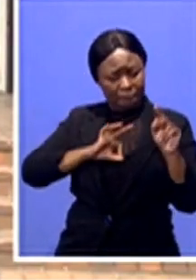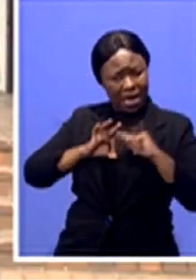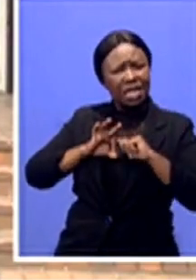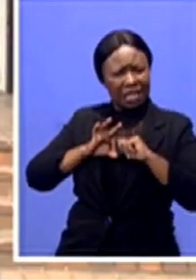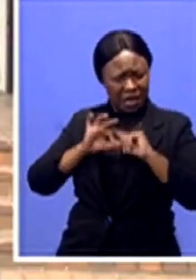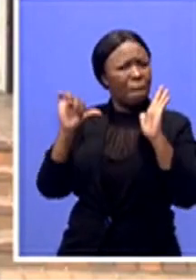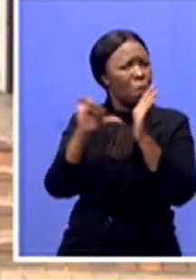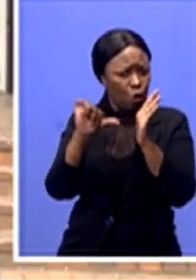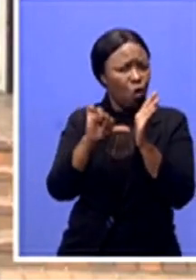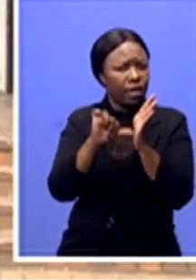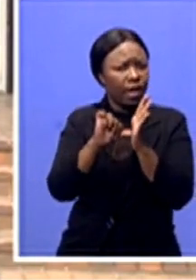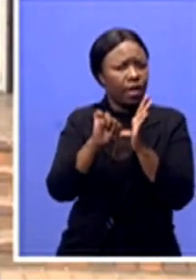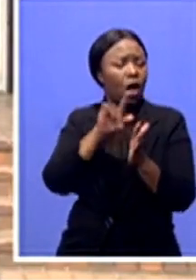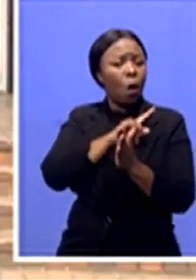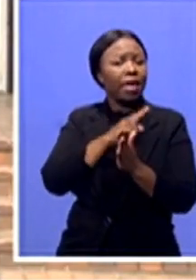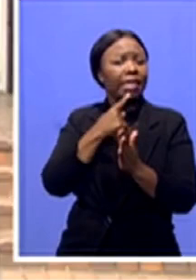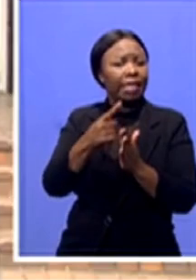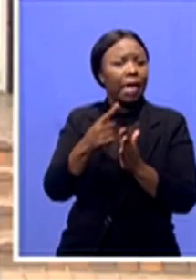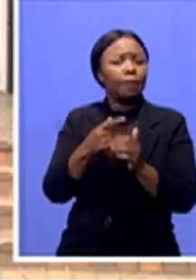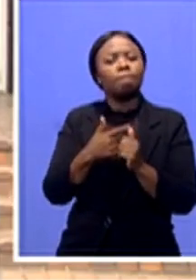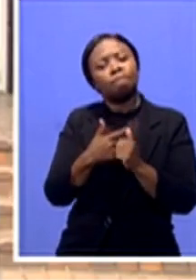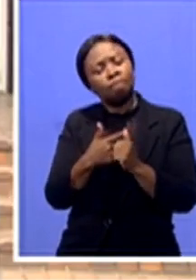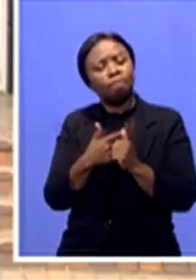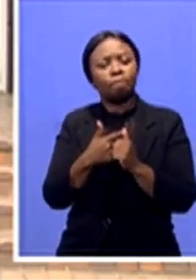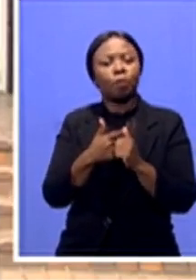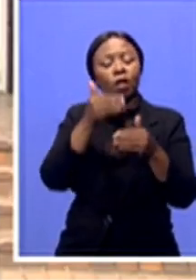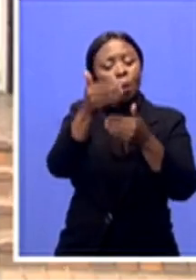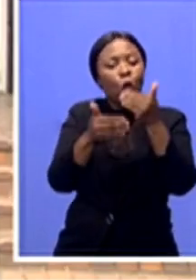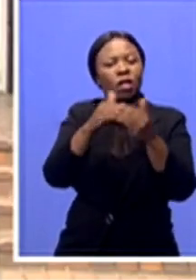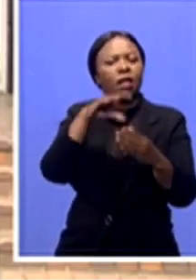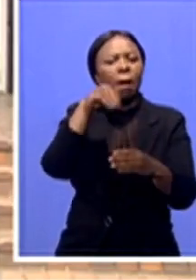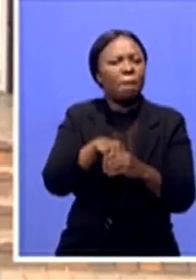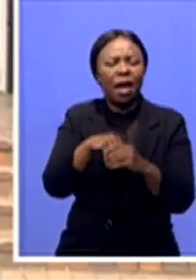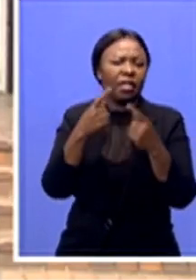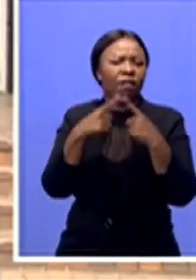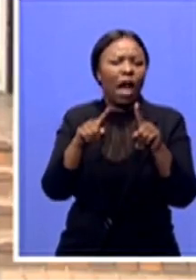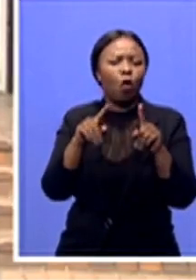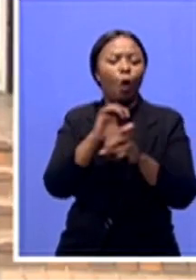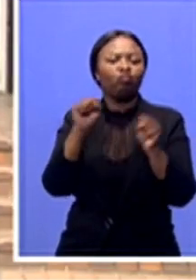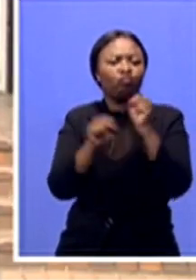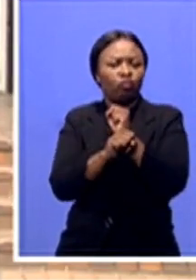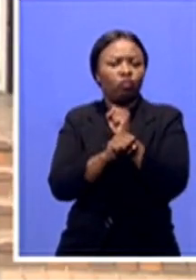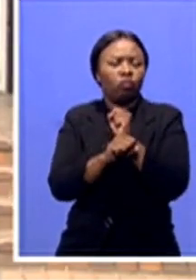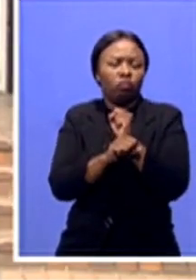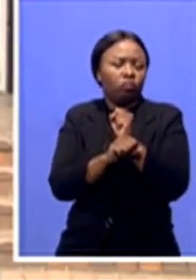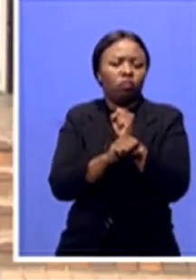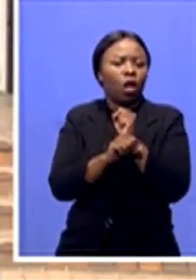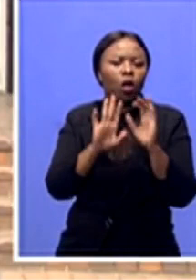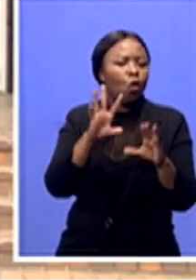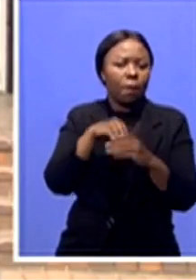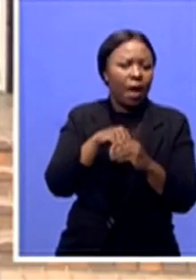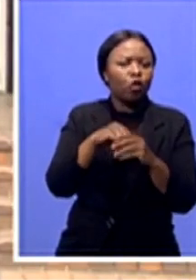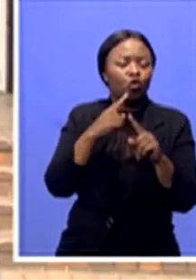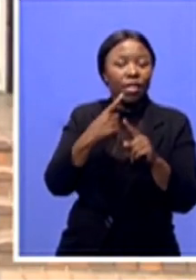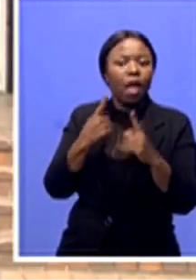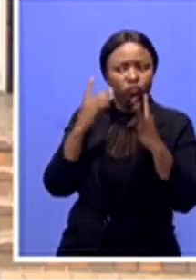just not part of a process. It's not a full conclusion in terms of where you are on the list that you will become mayor. So big takeaway